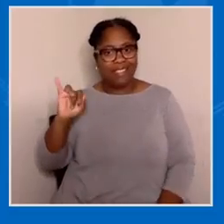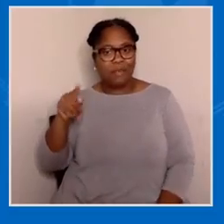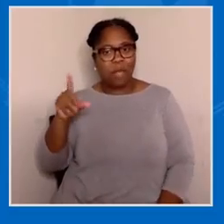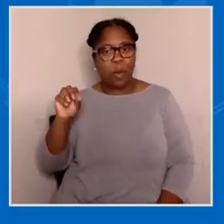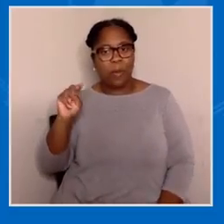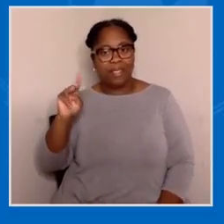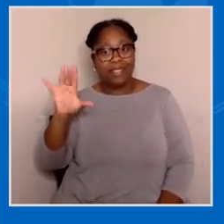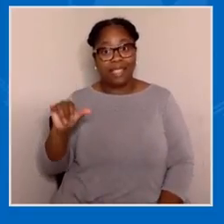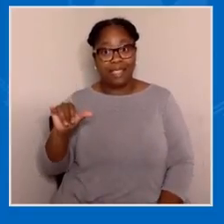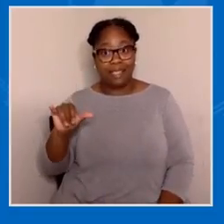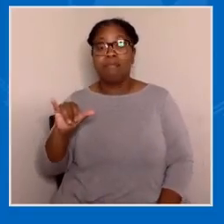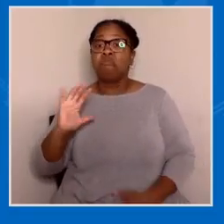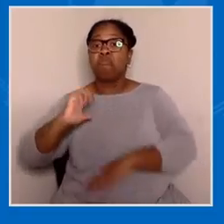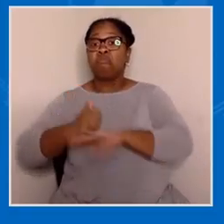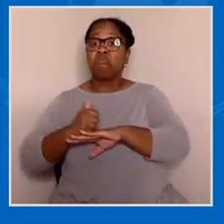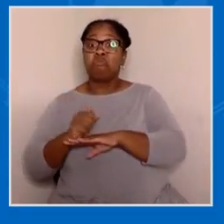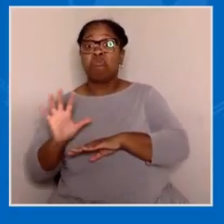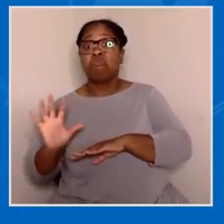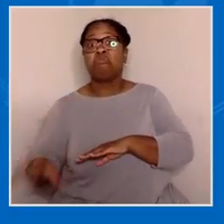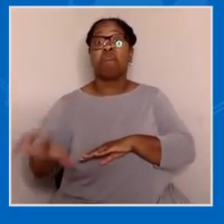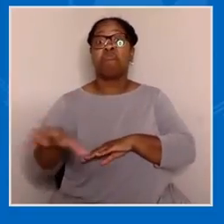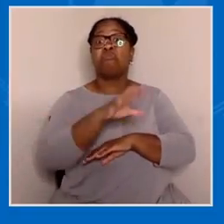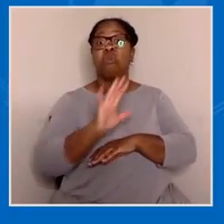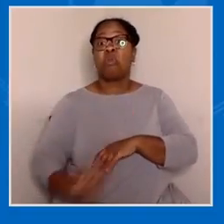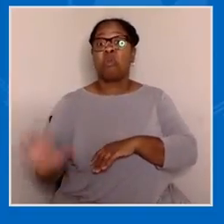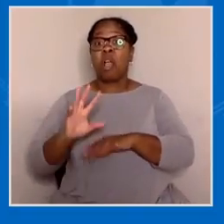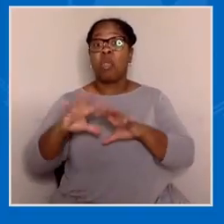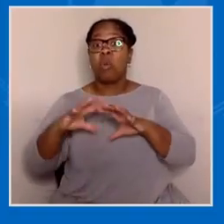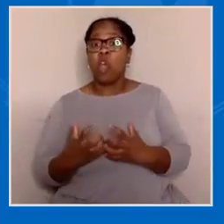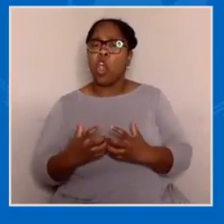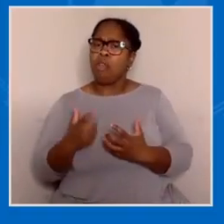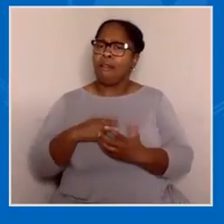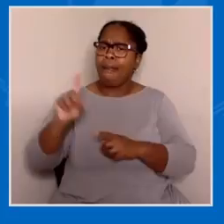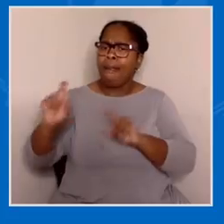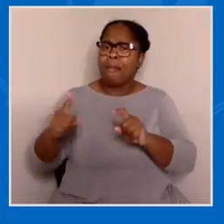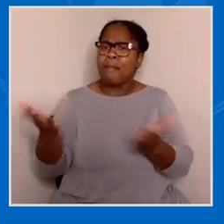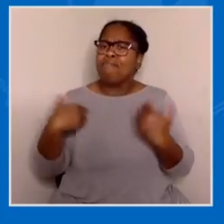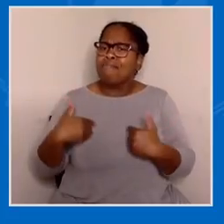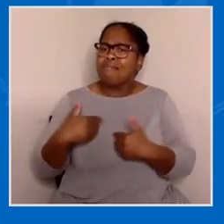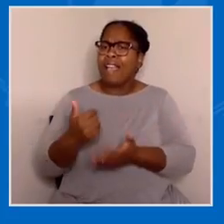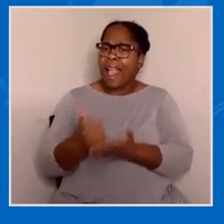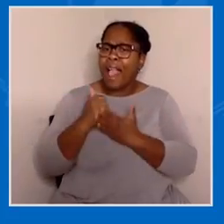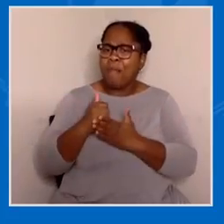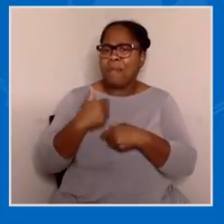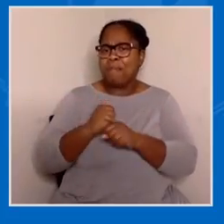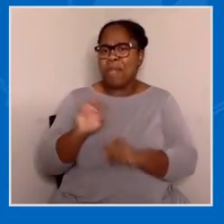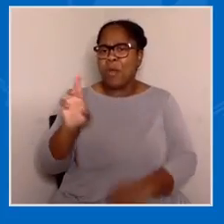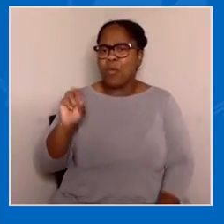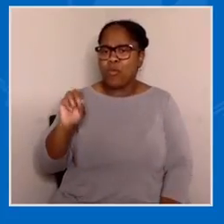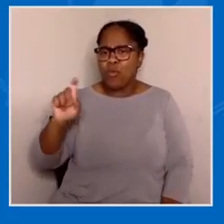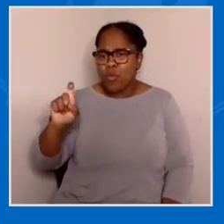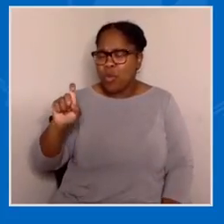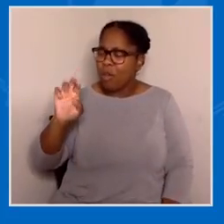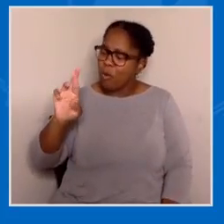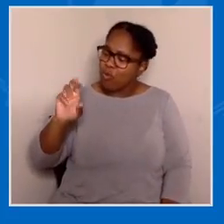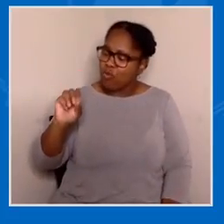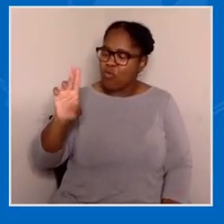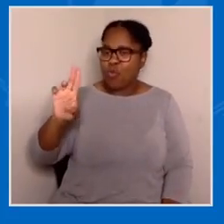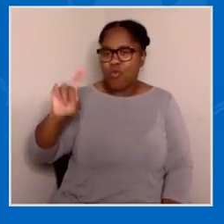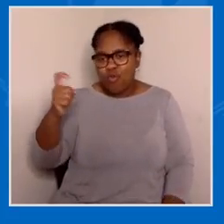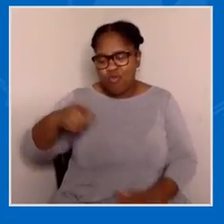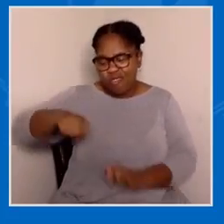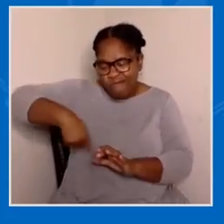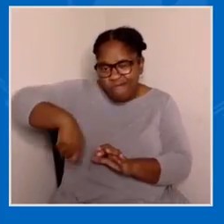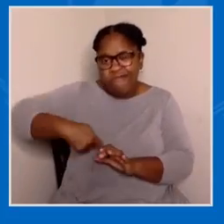of different backgrounds and beliefs to help me make a roux and chop onions for the Holy Trinity and make homemade